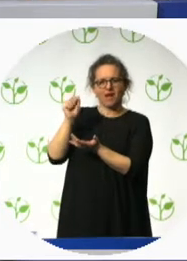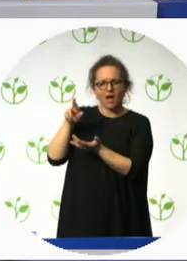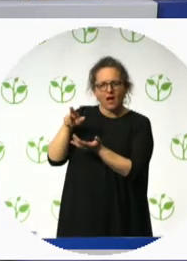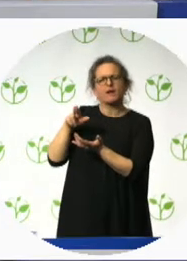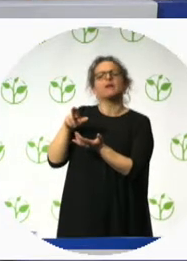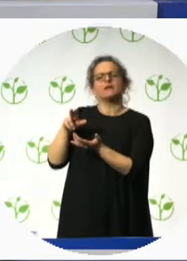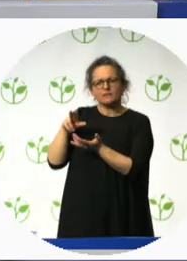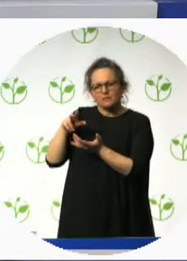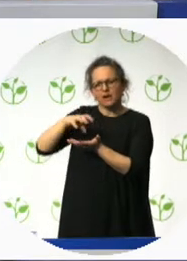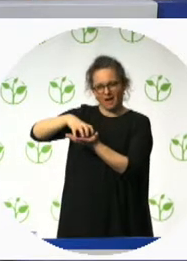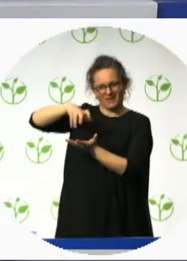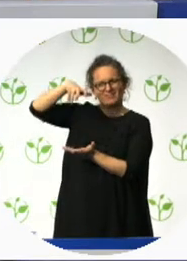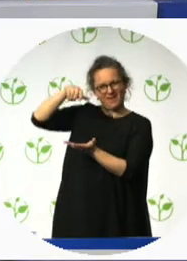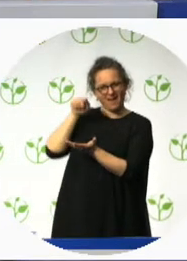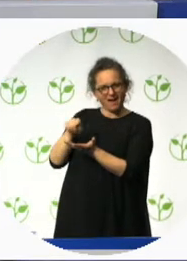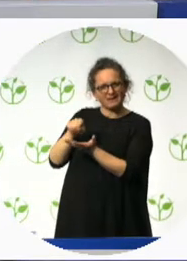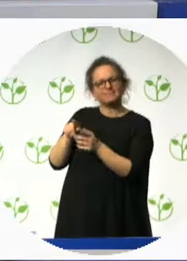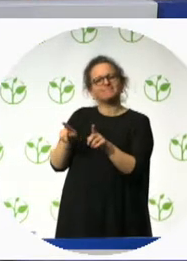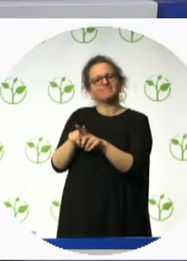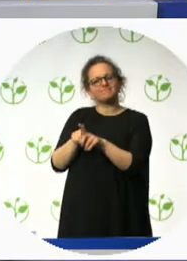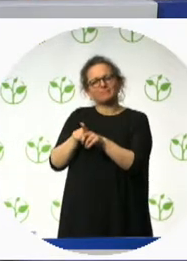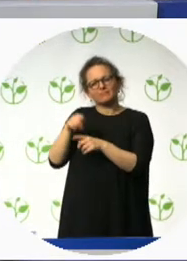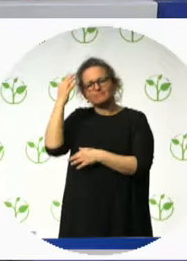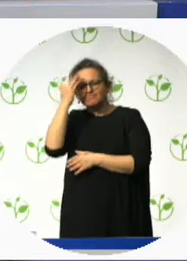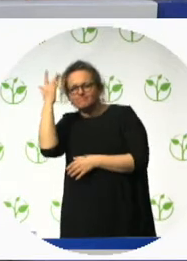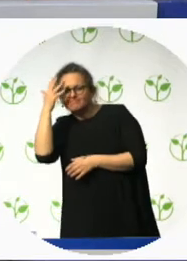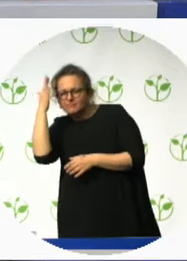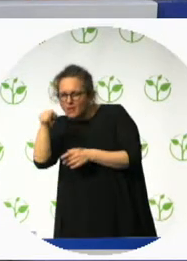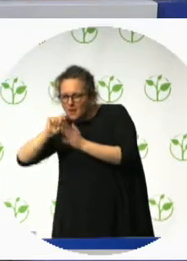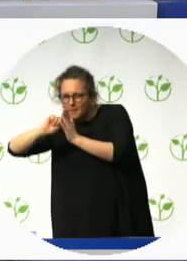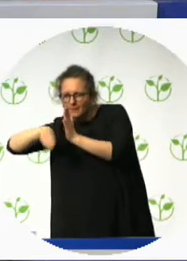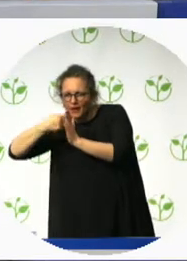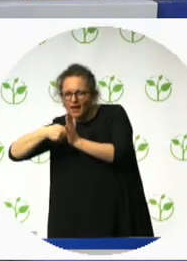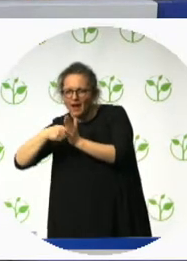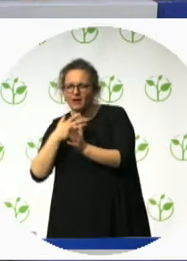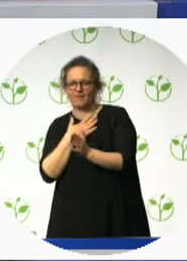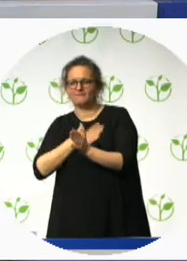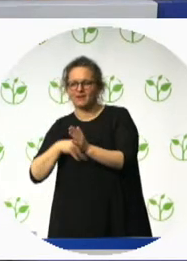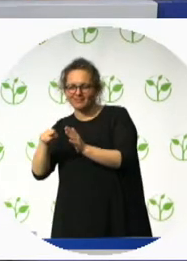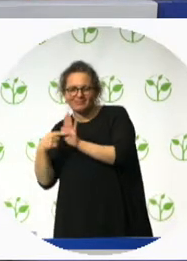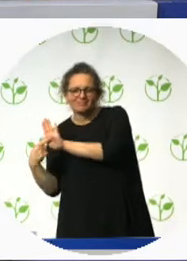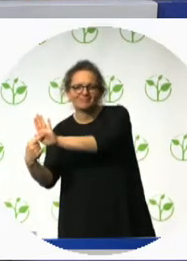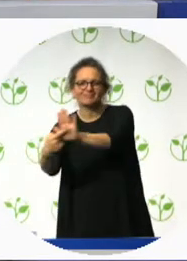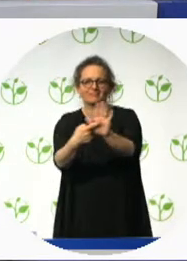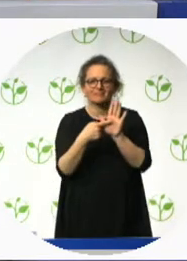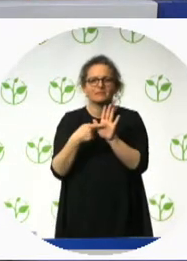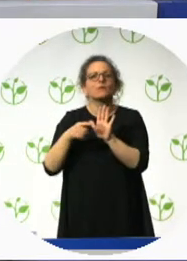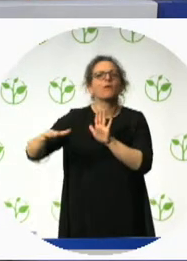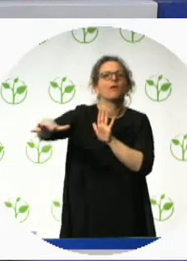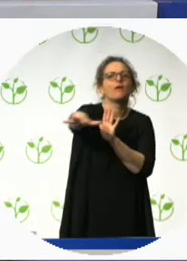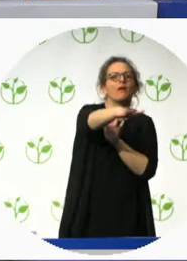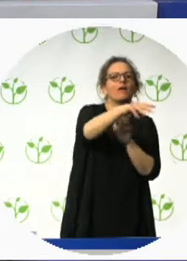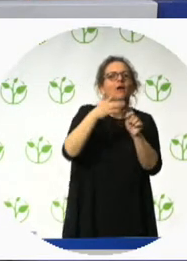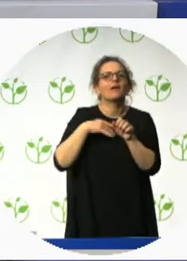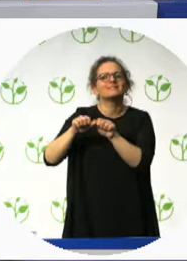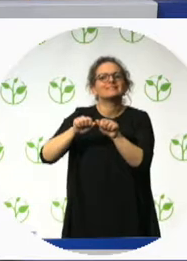avatar, and we are working on different projects and want to bring spread sign language more in the society with these avatars, like